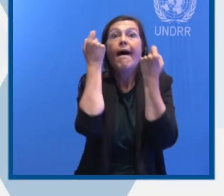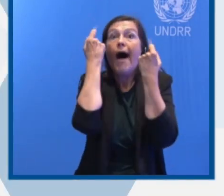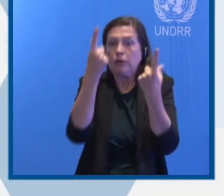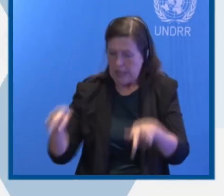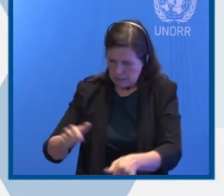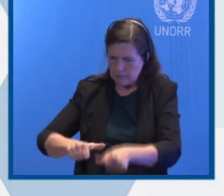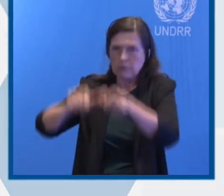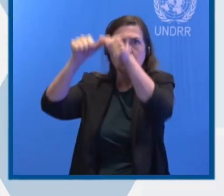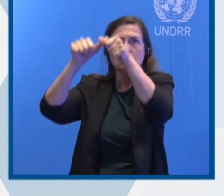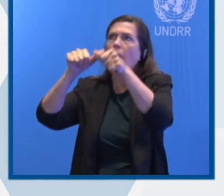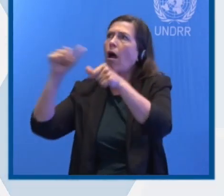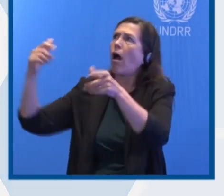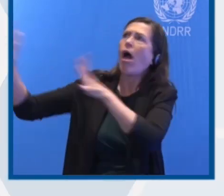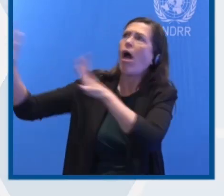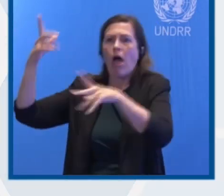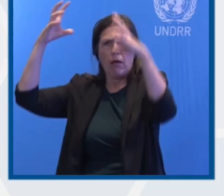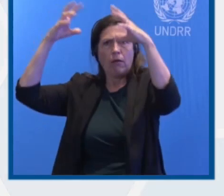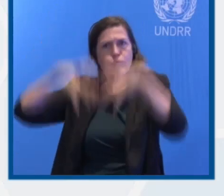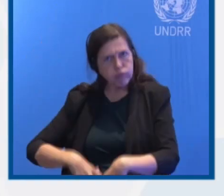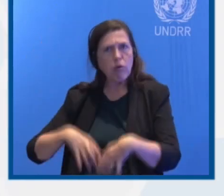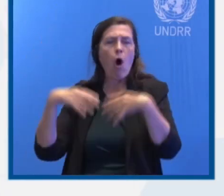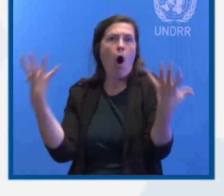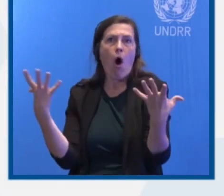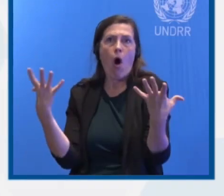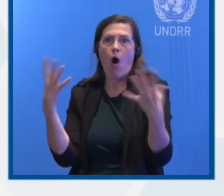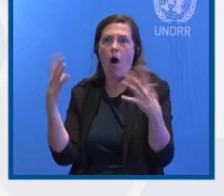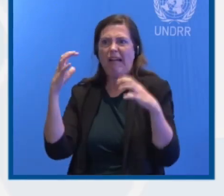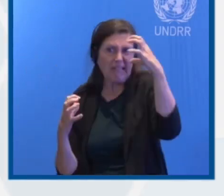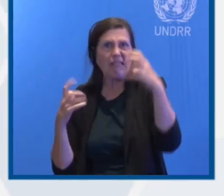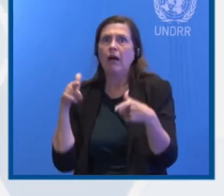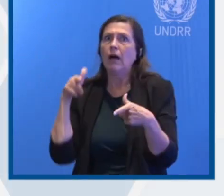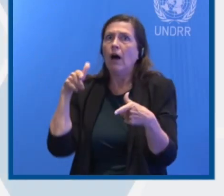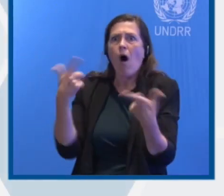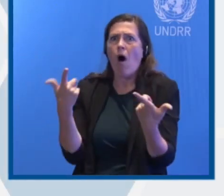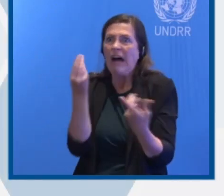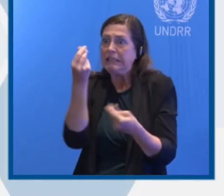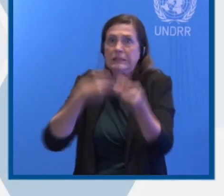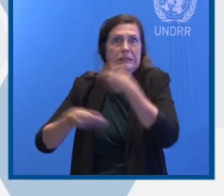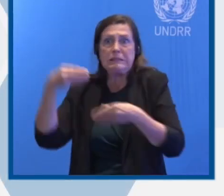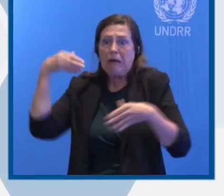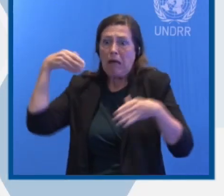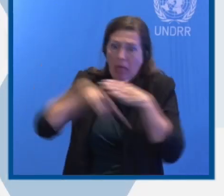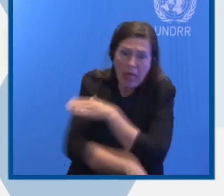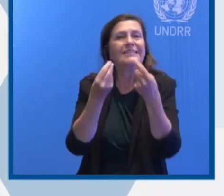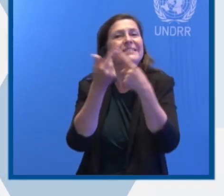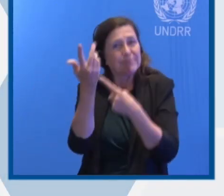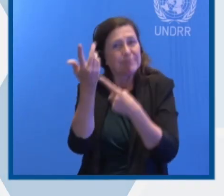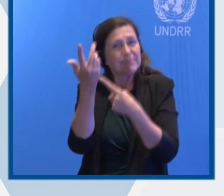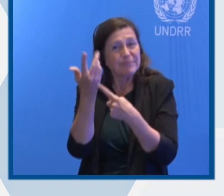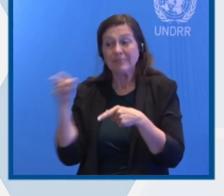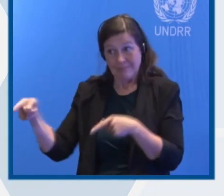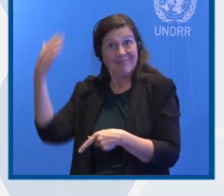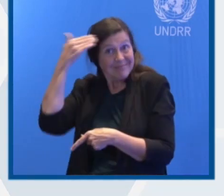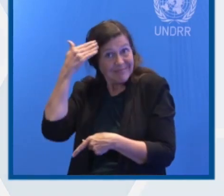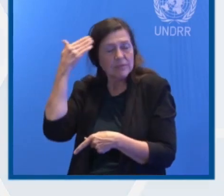need to manage. So by bringing in the private sector as part of the solution, part of the ownership, you are able then